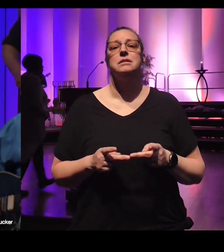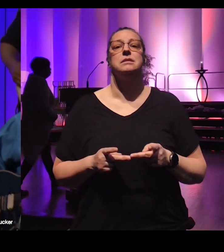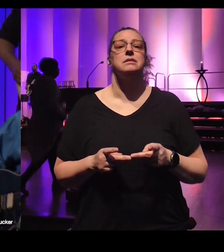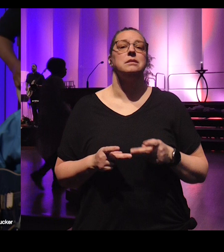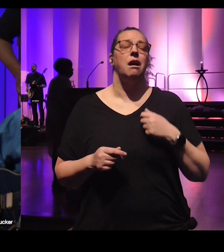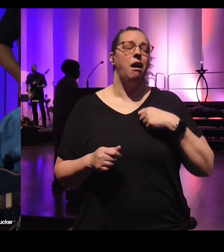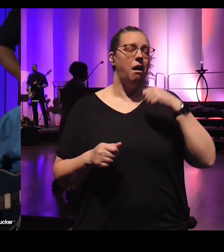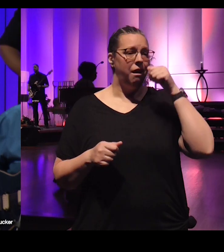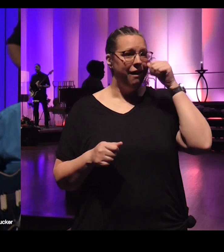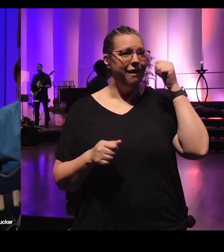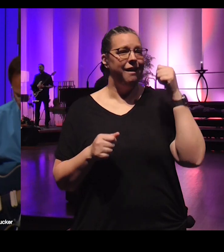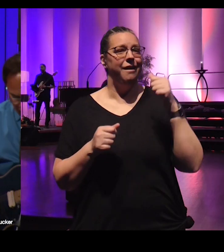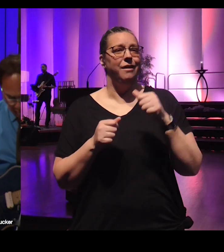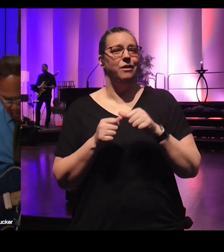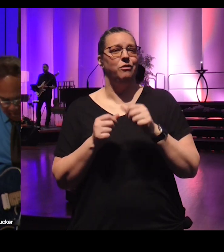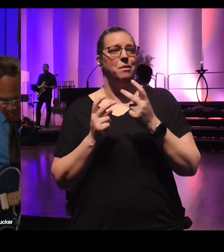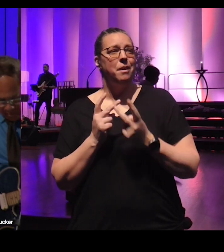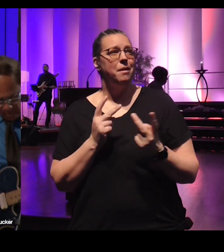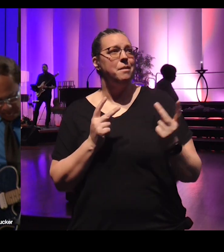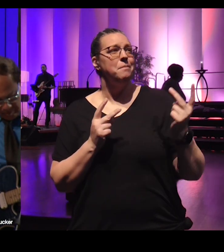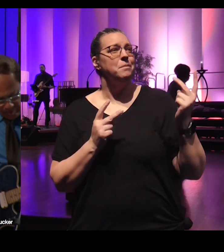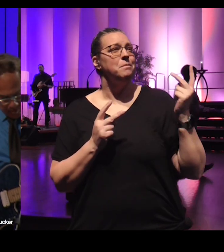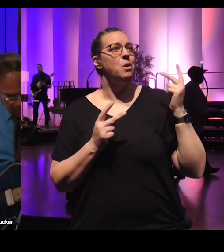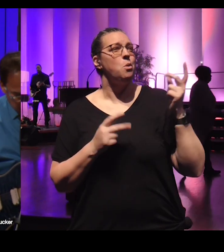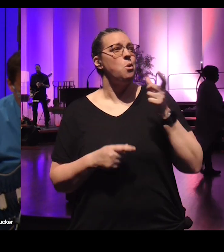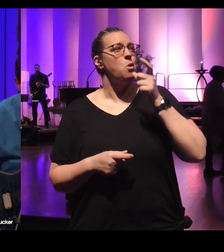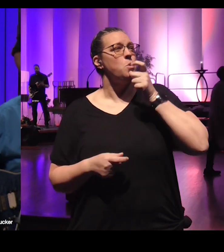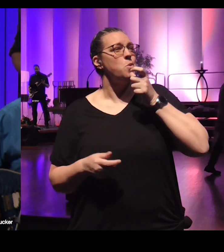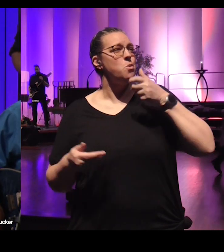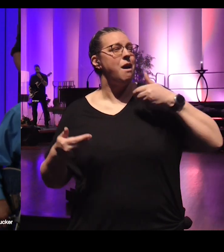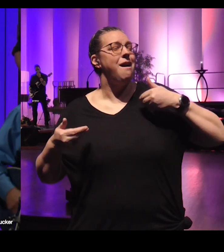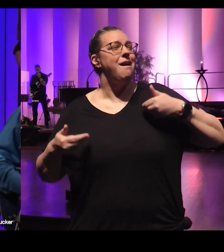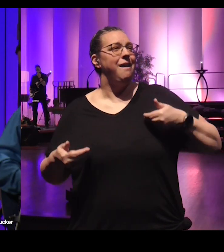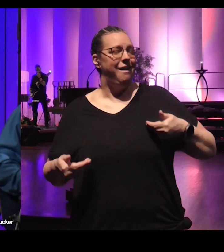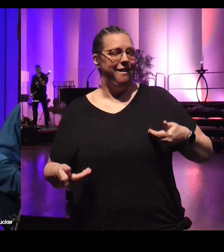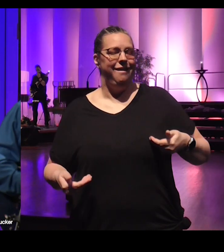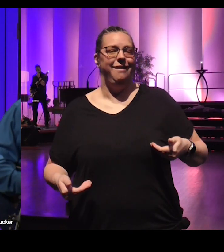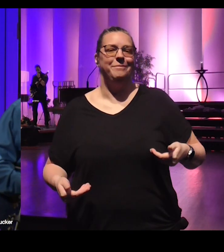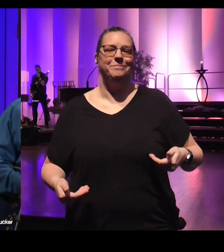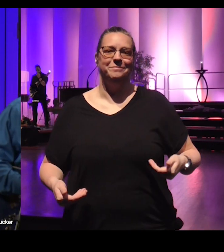I remember who I am,